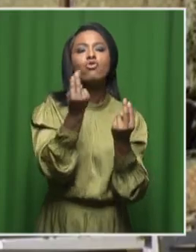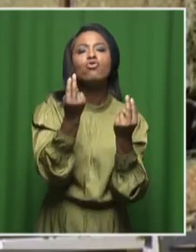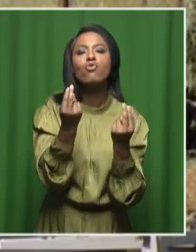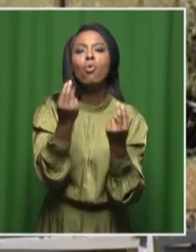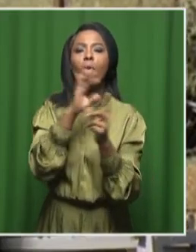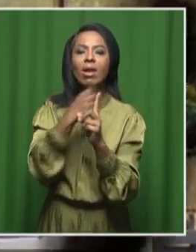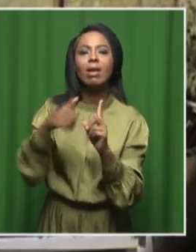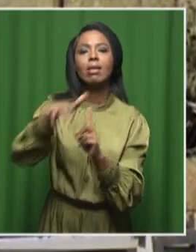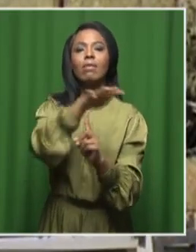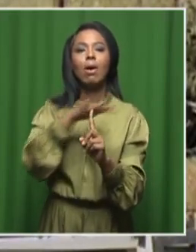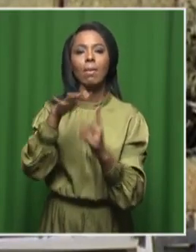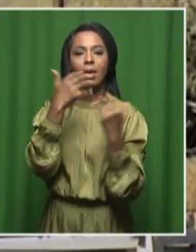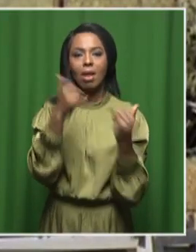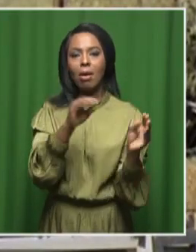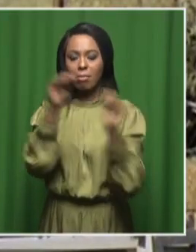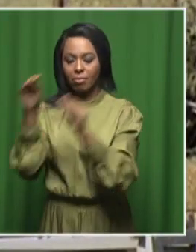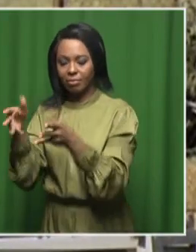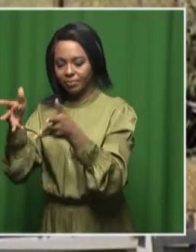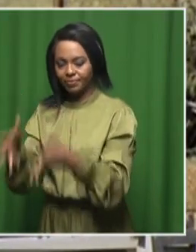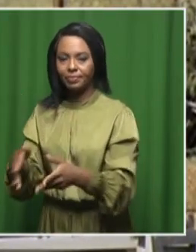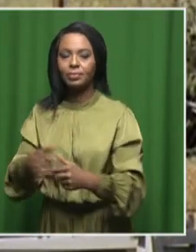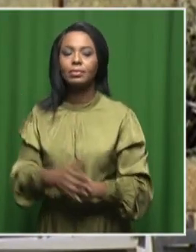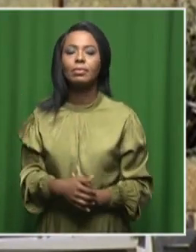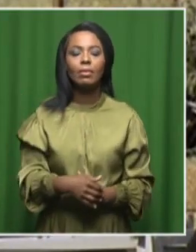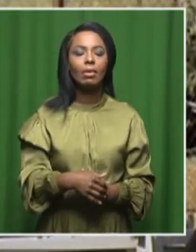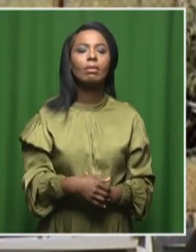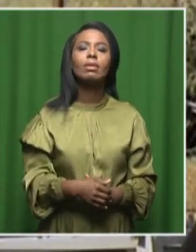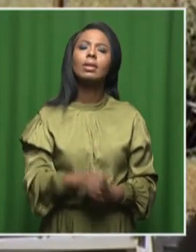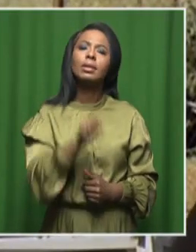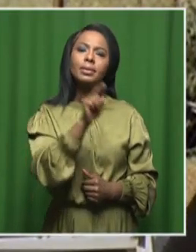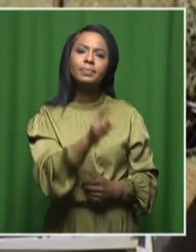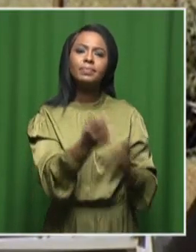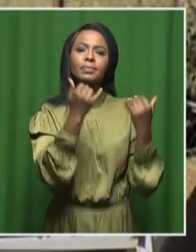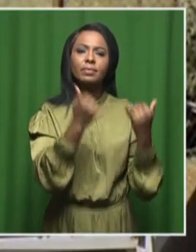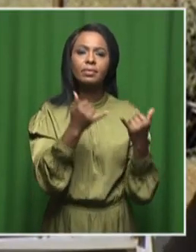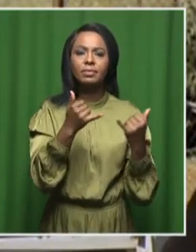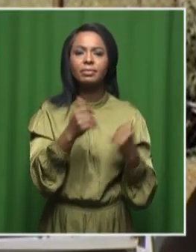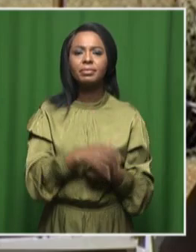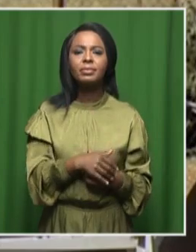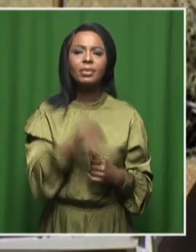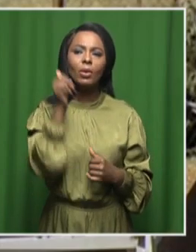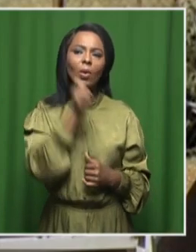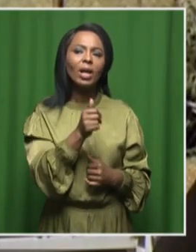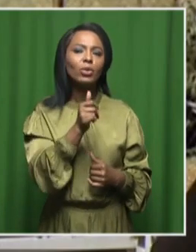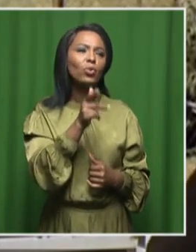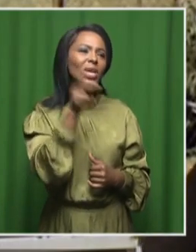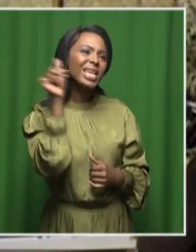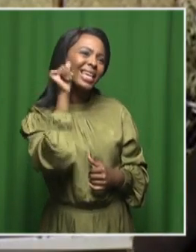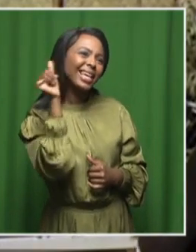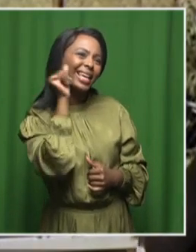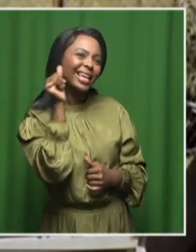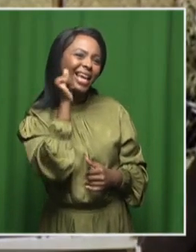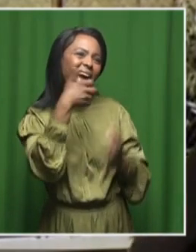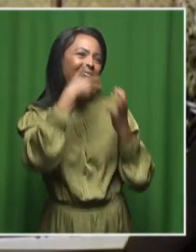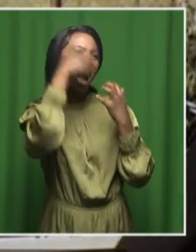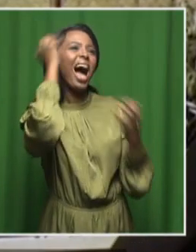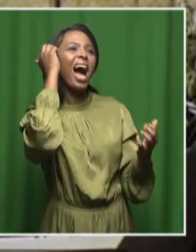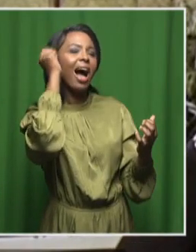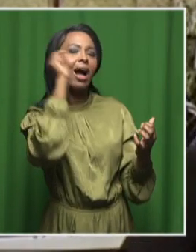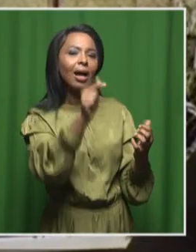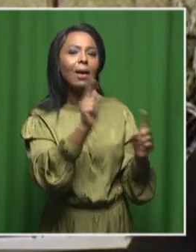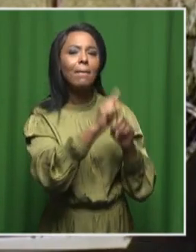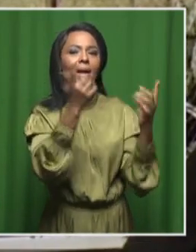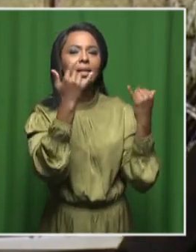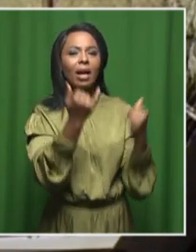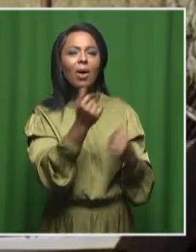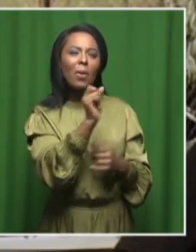person. I could actually hear one of them roaring earlier on, so I was wondering if that one is not the most